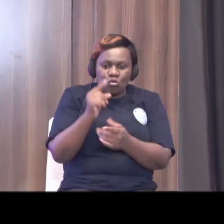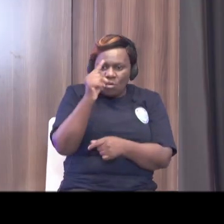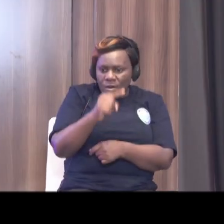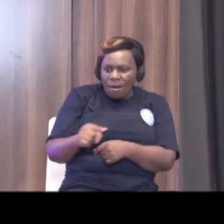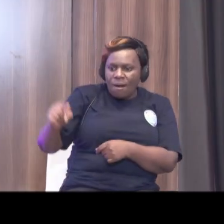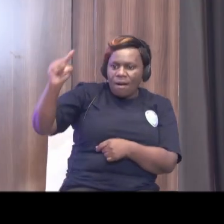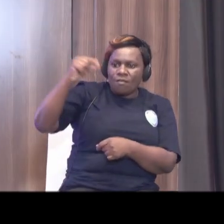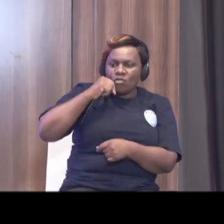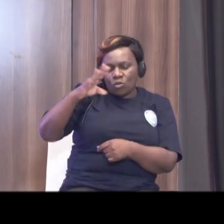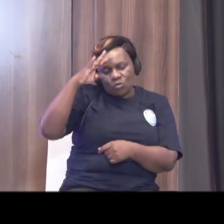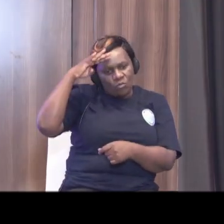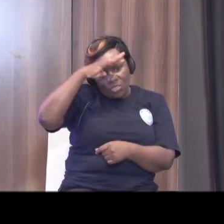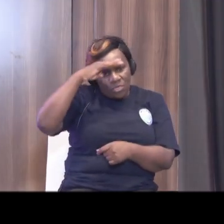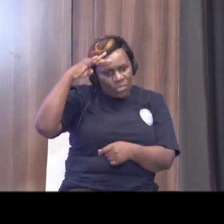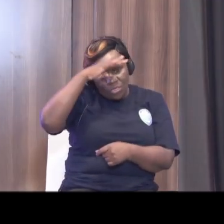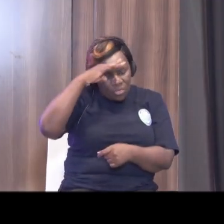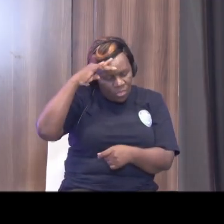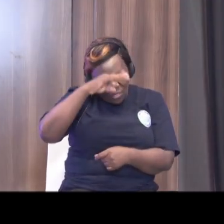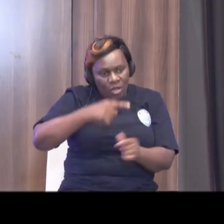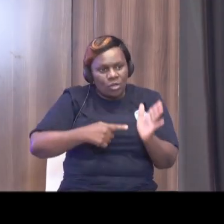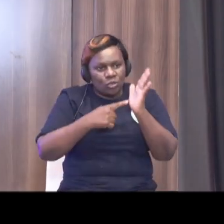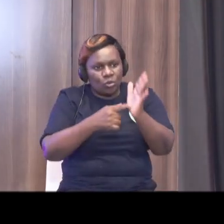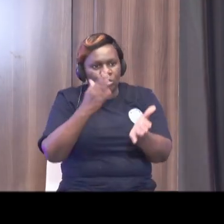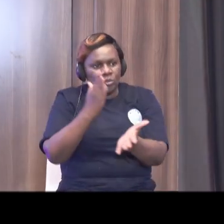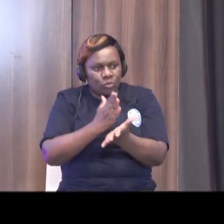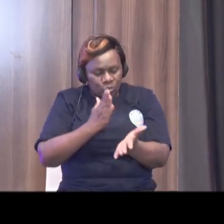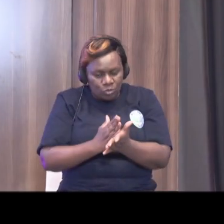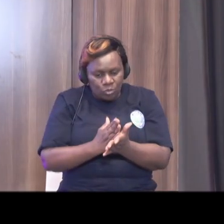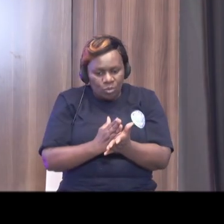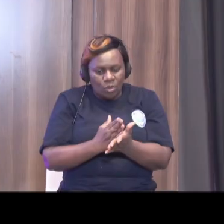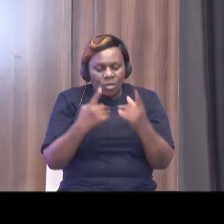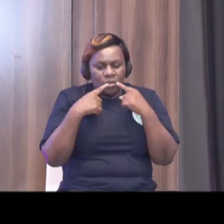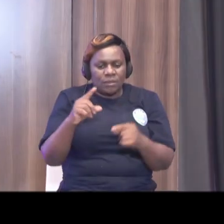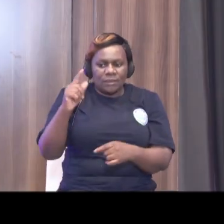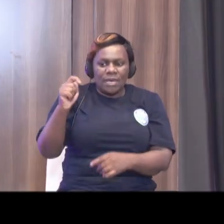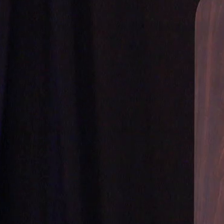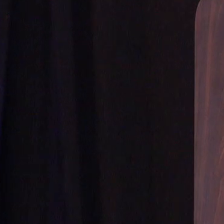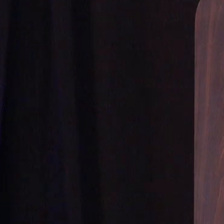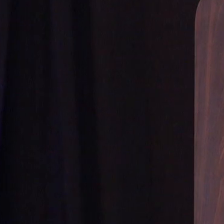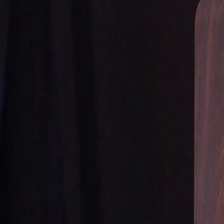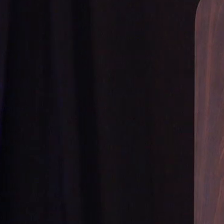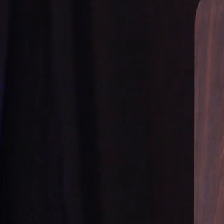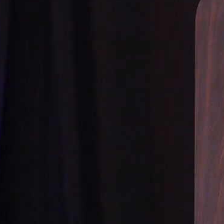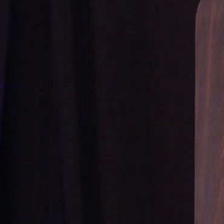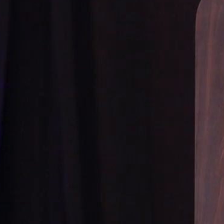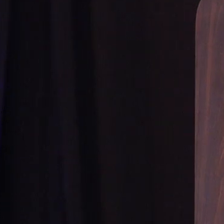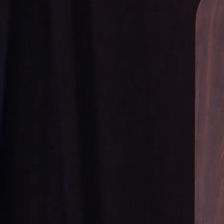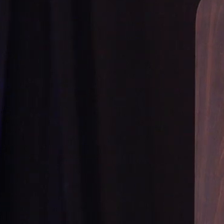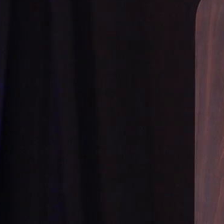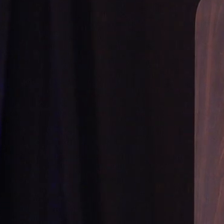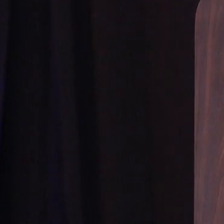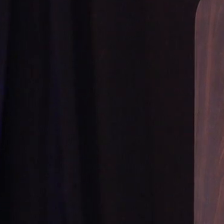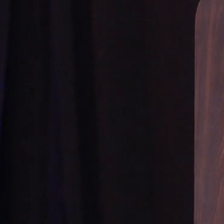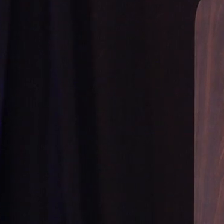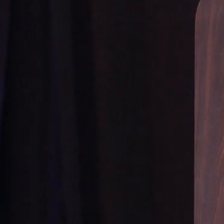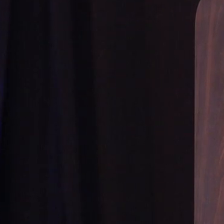not just hypothetical ones. And I'm going to show you the results for serotype 3 because it's the most common global infant